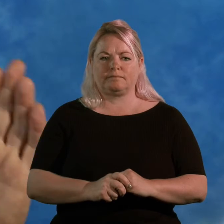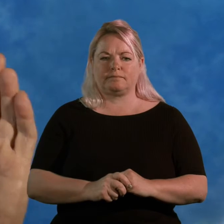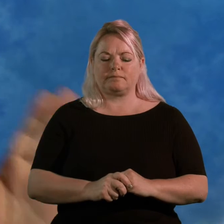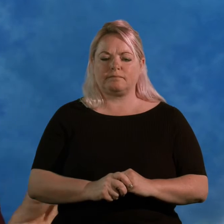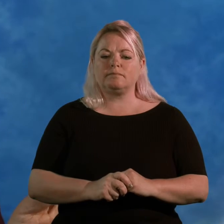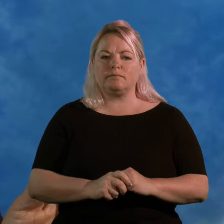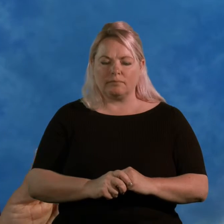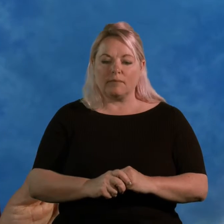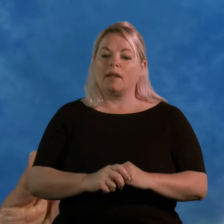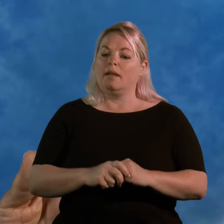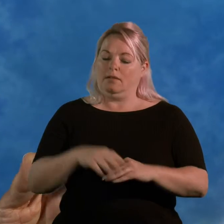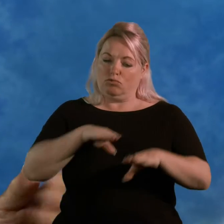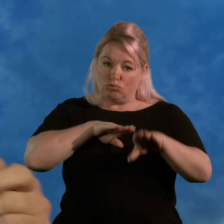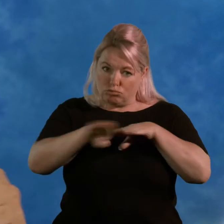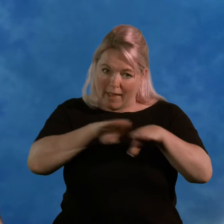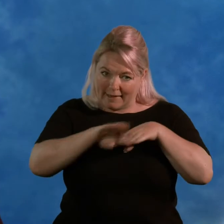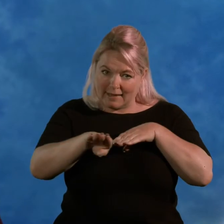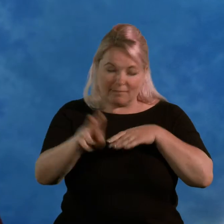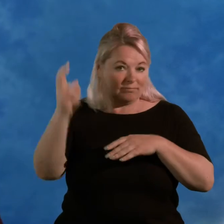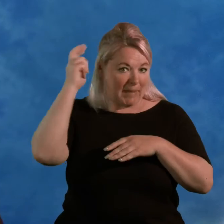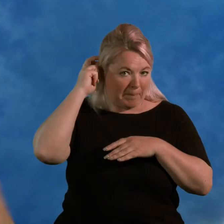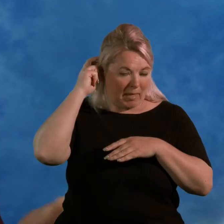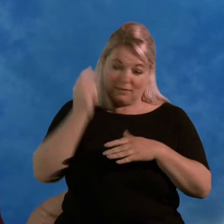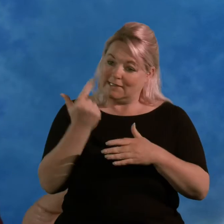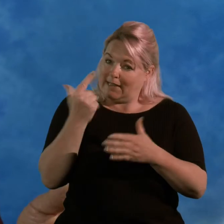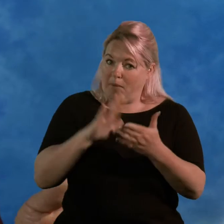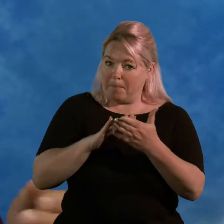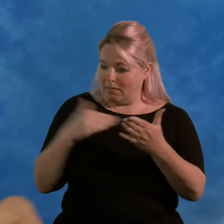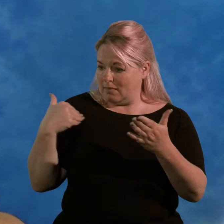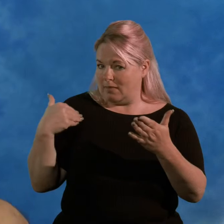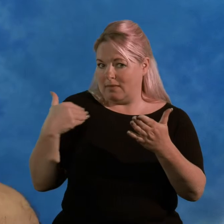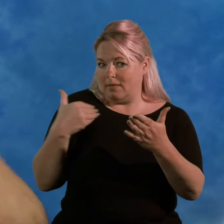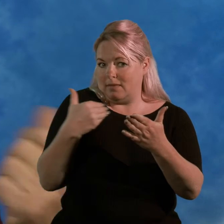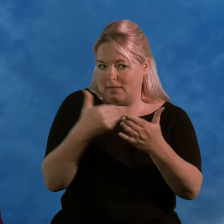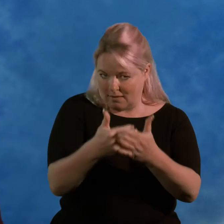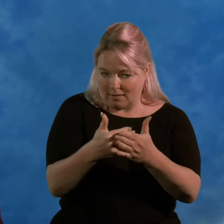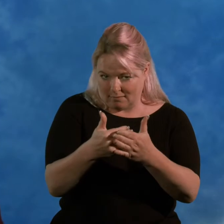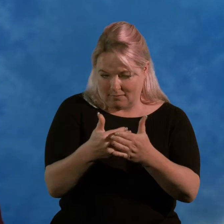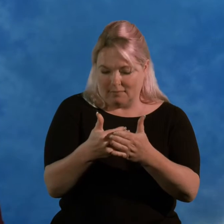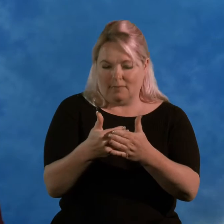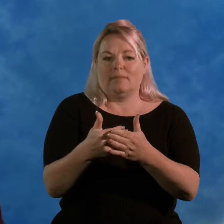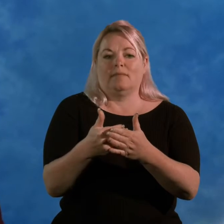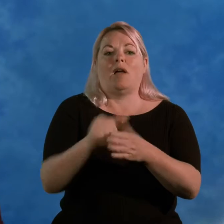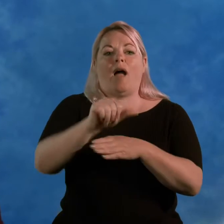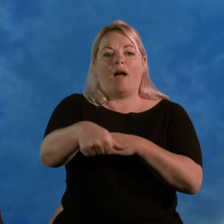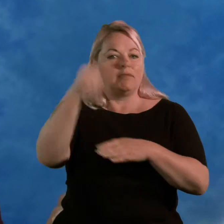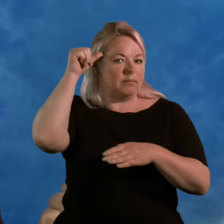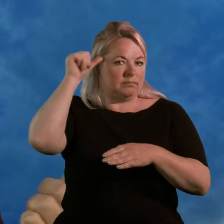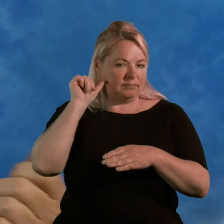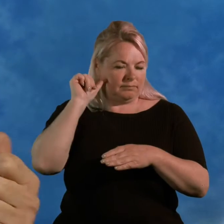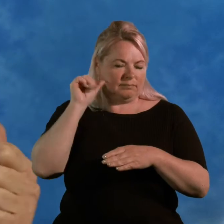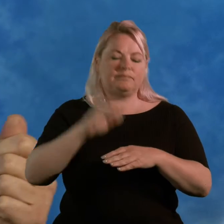Having done all that early training, and we moved on, I'm now 7 months